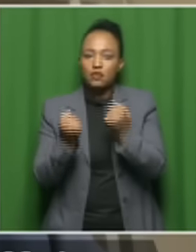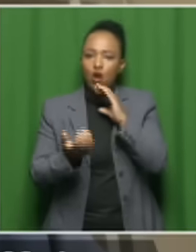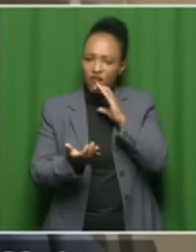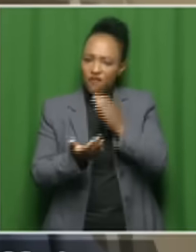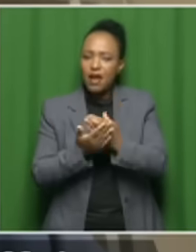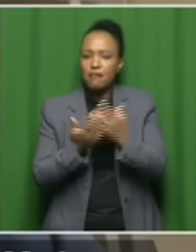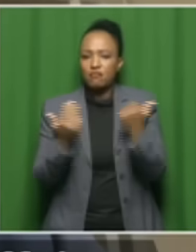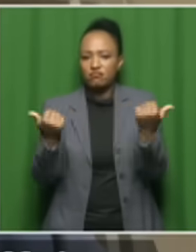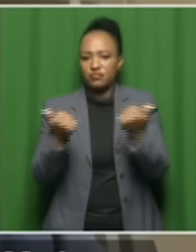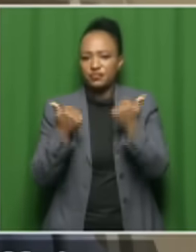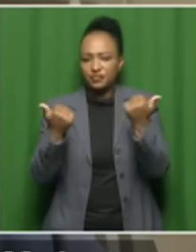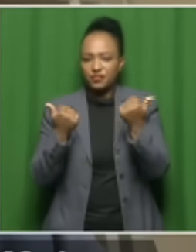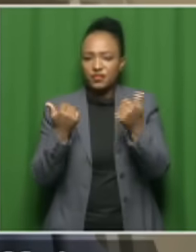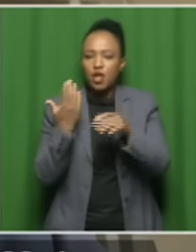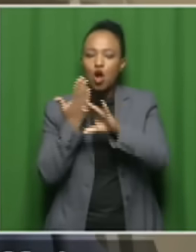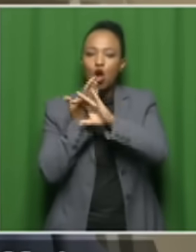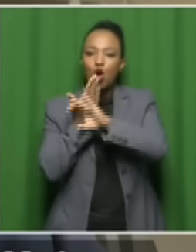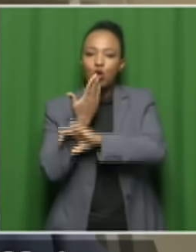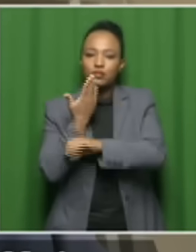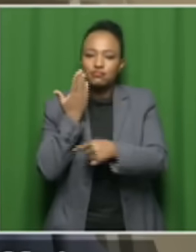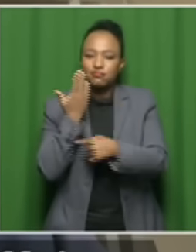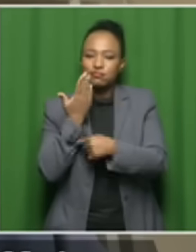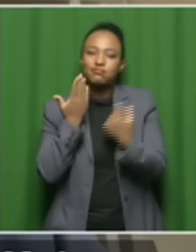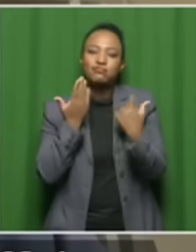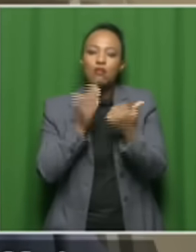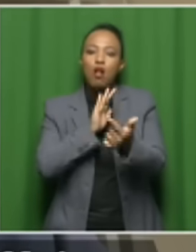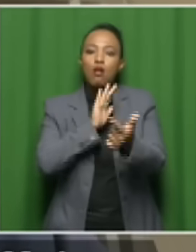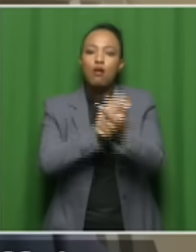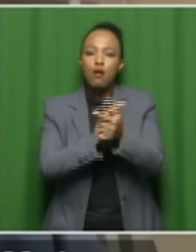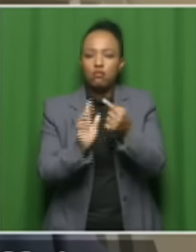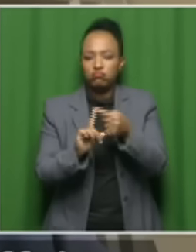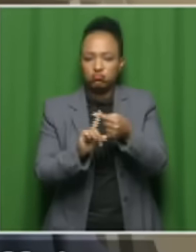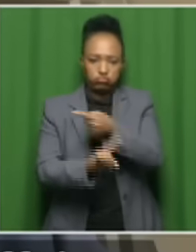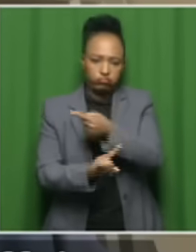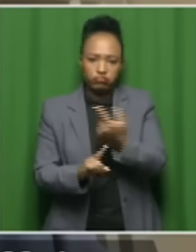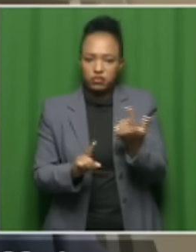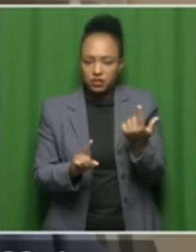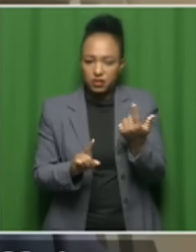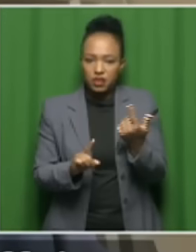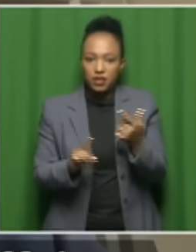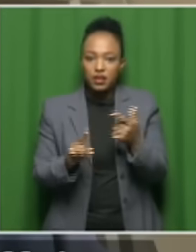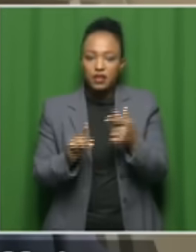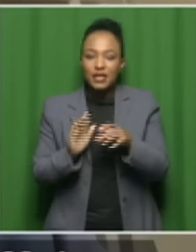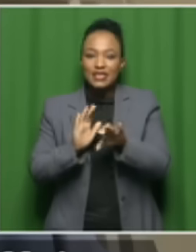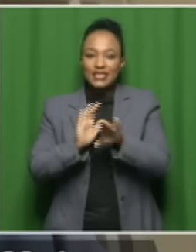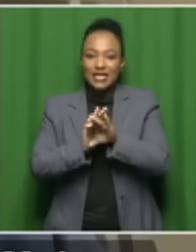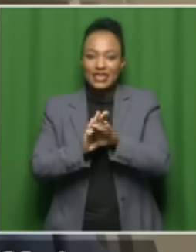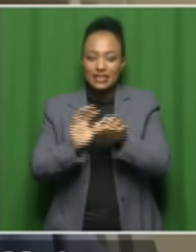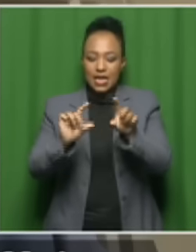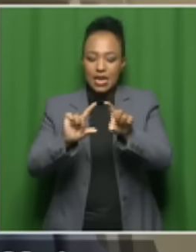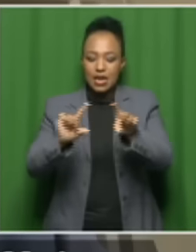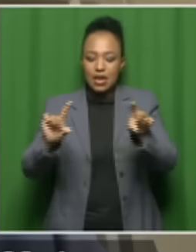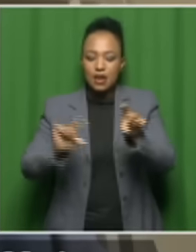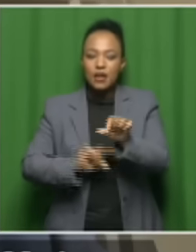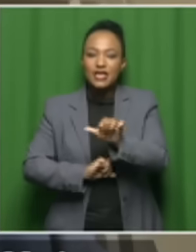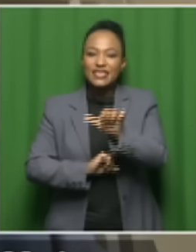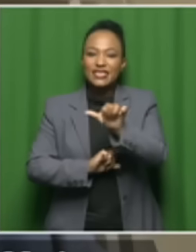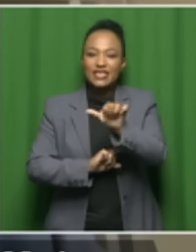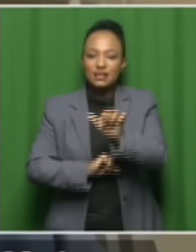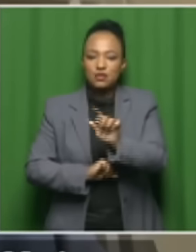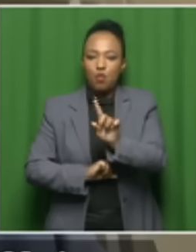the constitutional invalidity of that Section 61A of the automatic